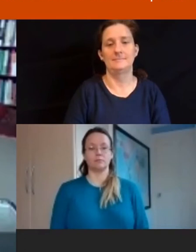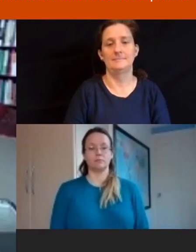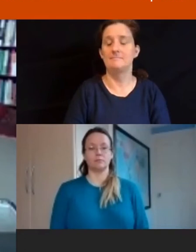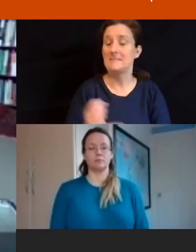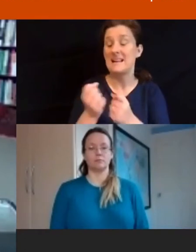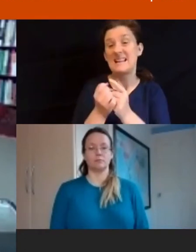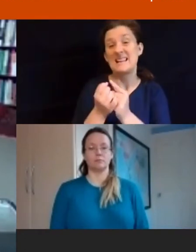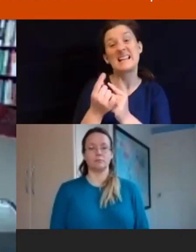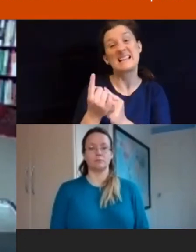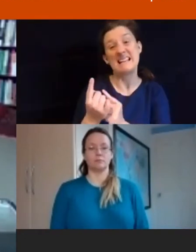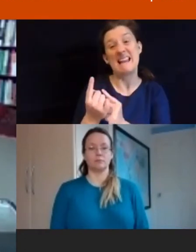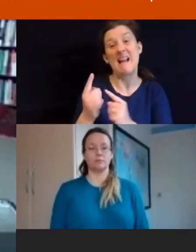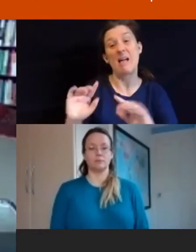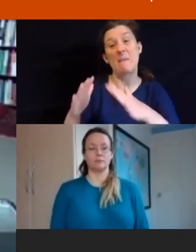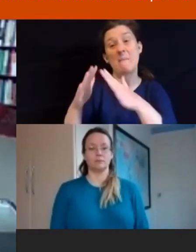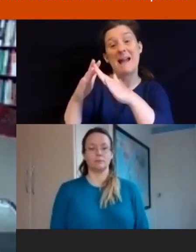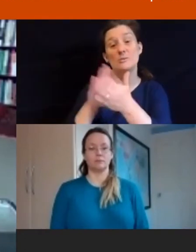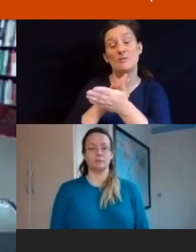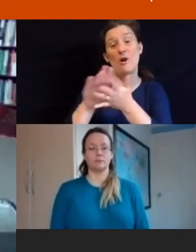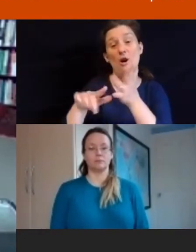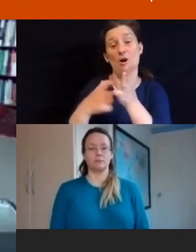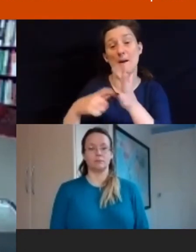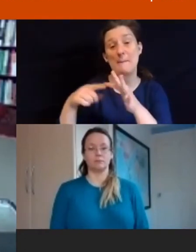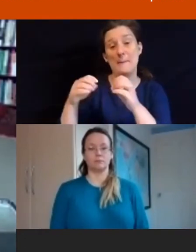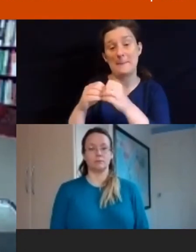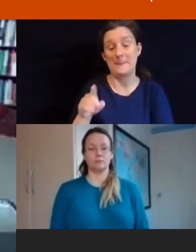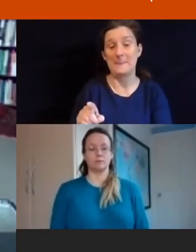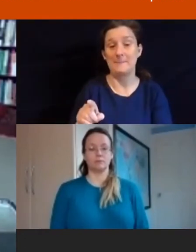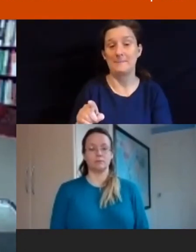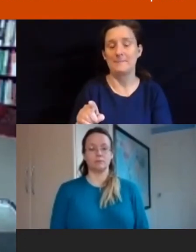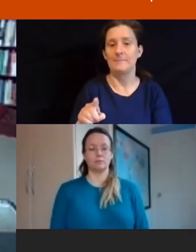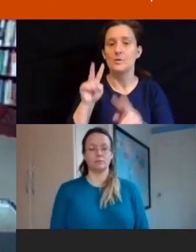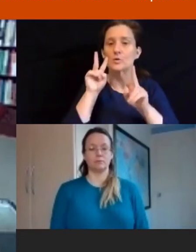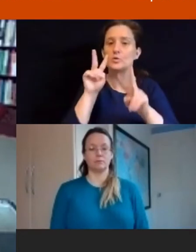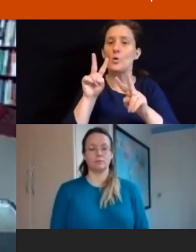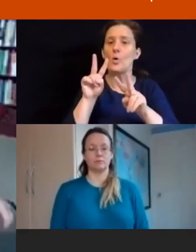close to the Mount of Horeb, he saw a bush.